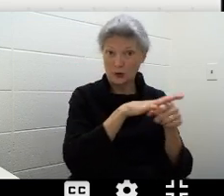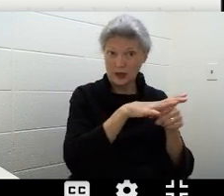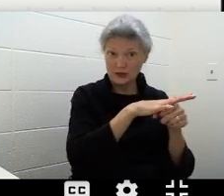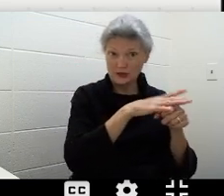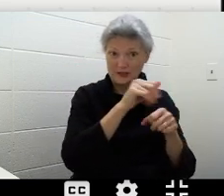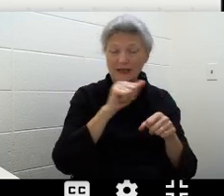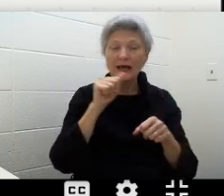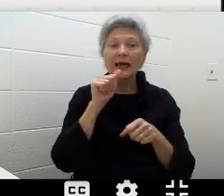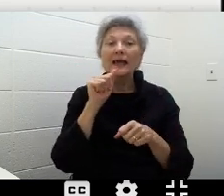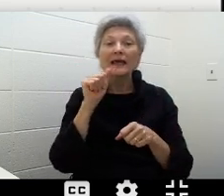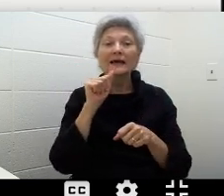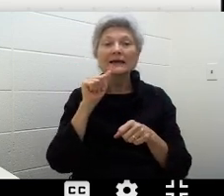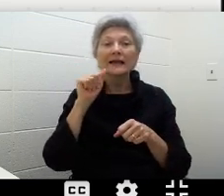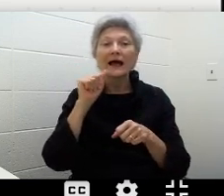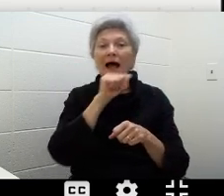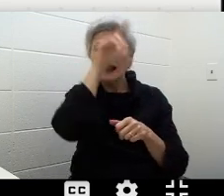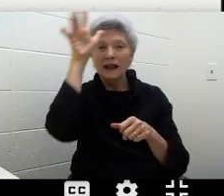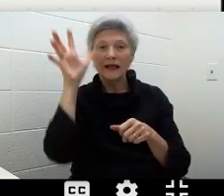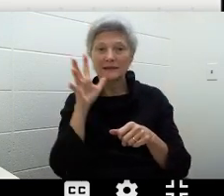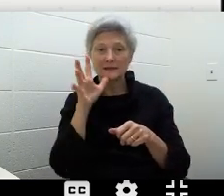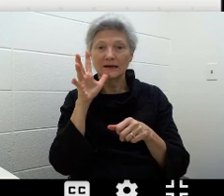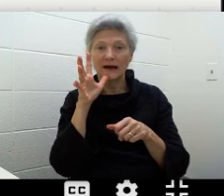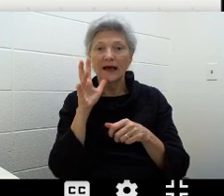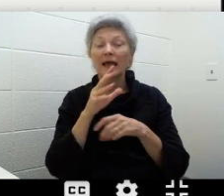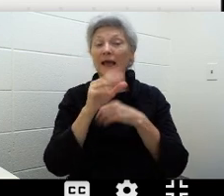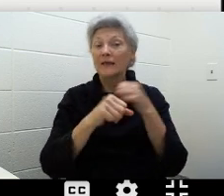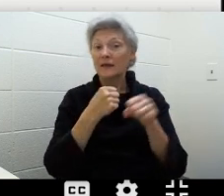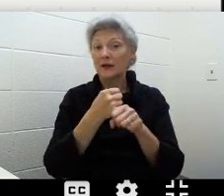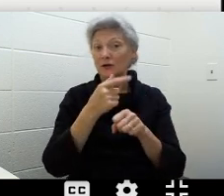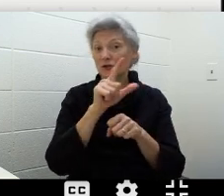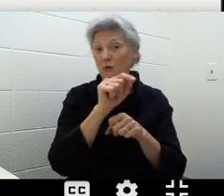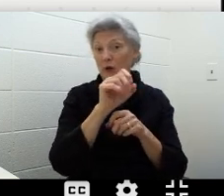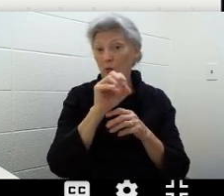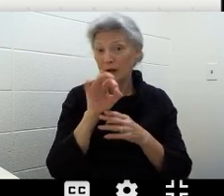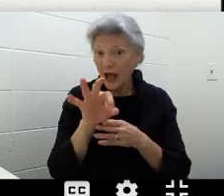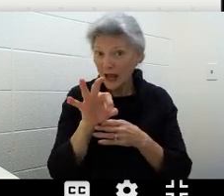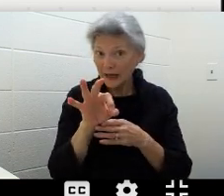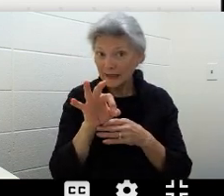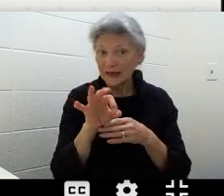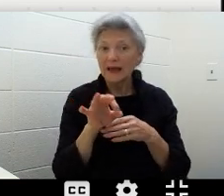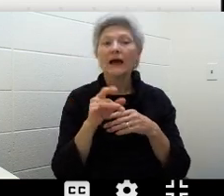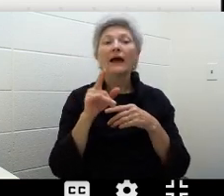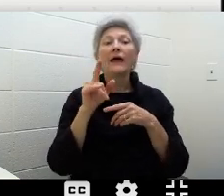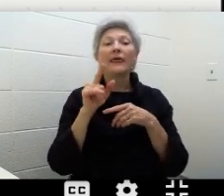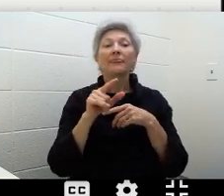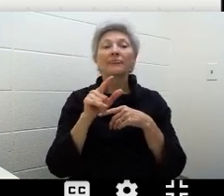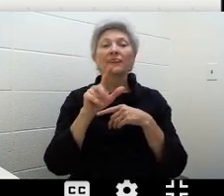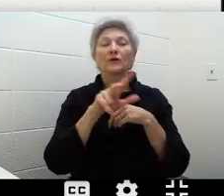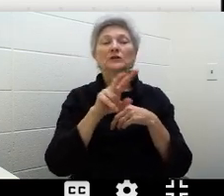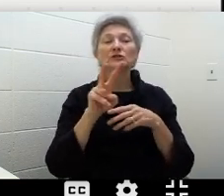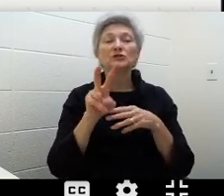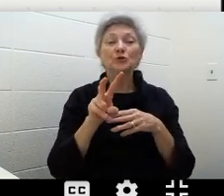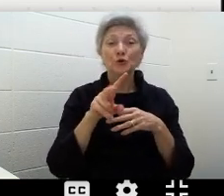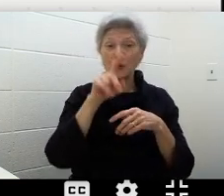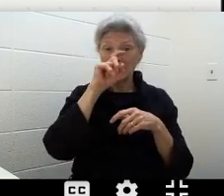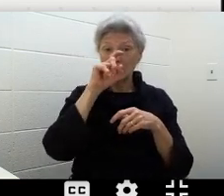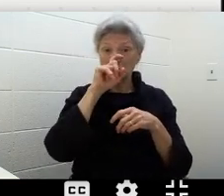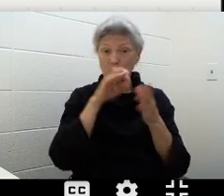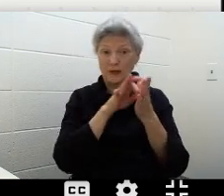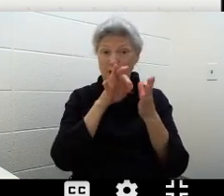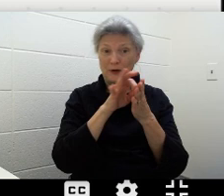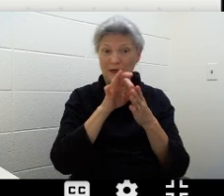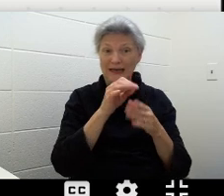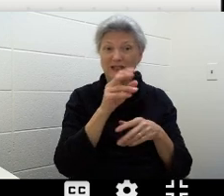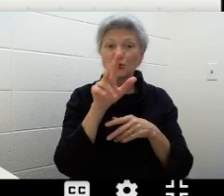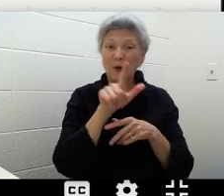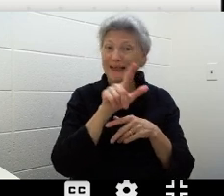an average of 32 bald eagles were counted in each of the 26 locations in Alaska. Based on this data, how many more